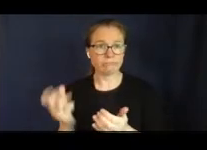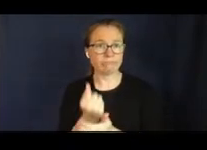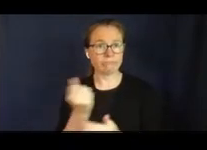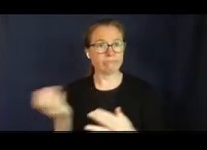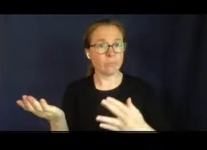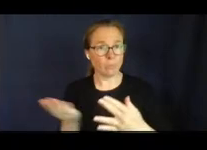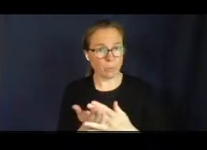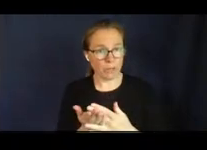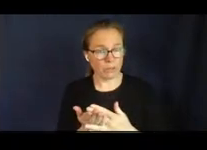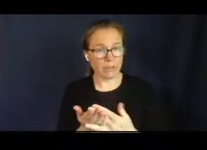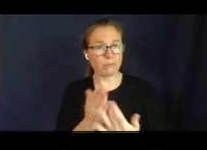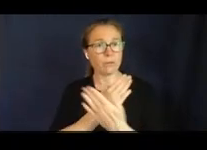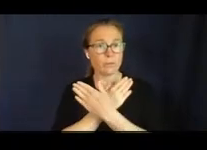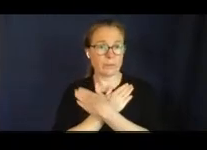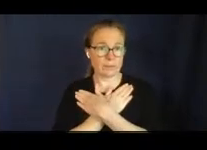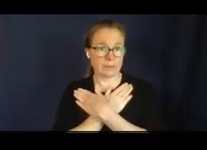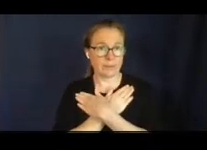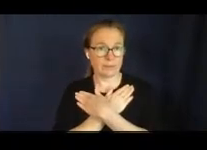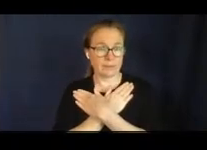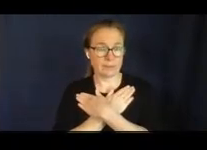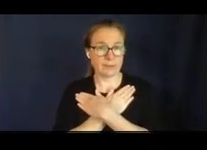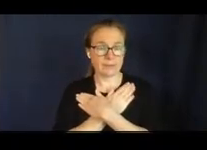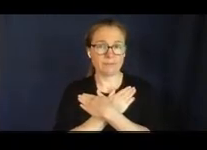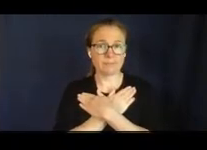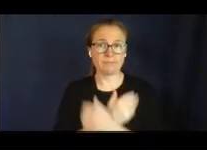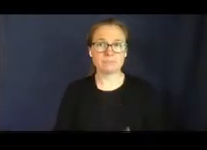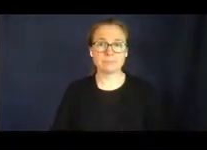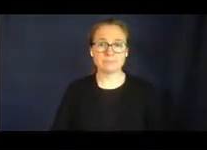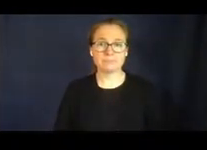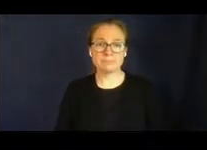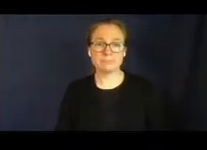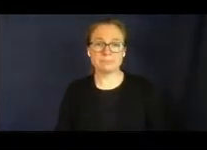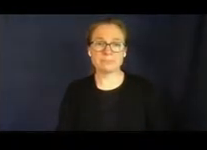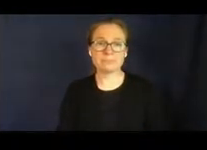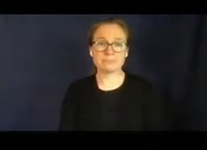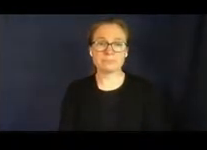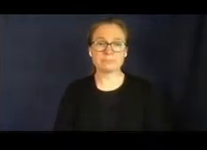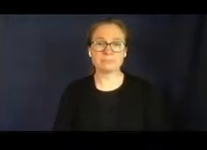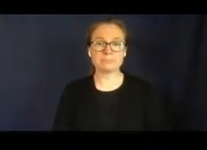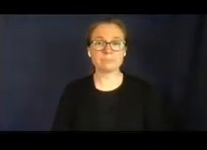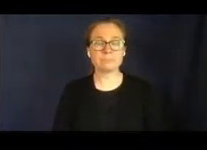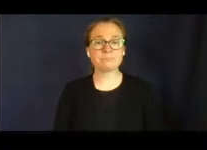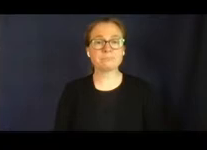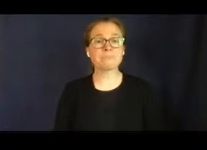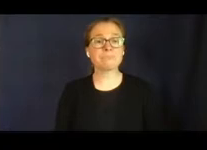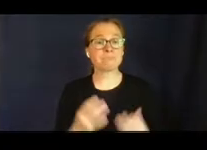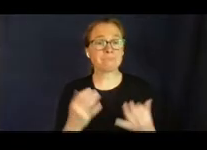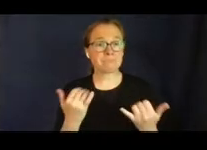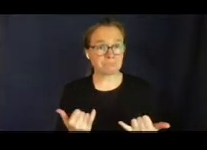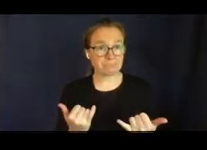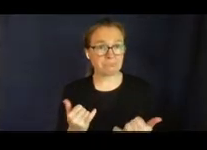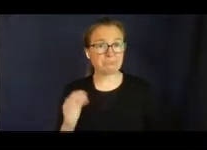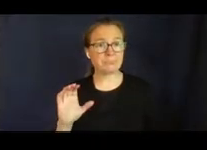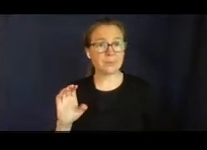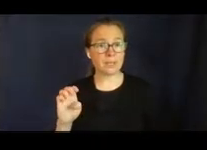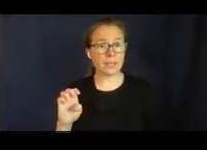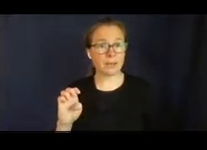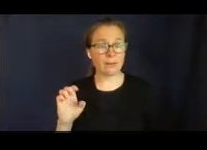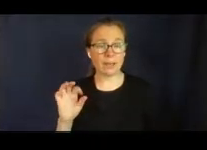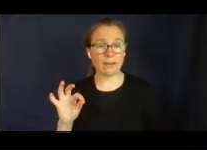chance to get themselves together. Today, we'll be hearing from CFO Lawrence Fernstahl